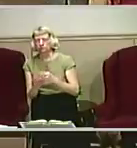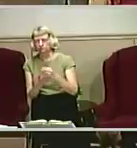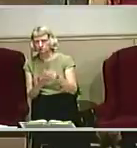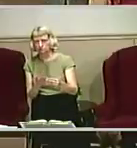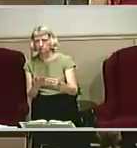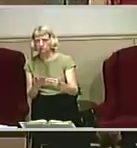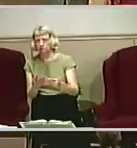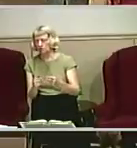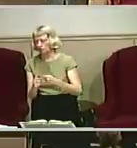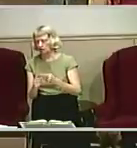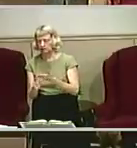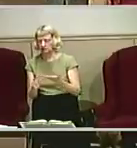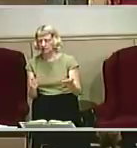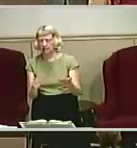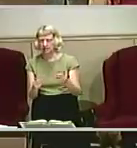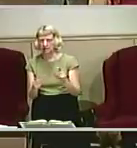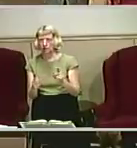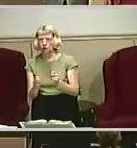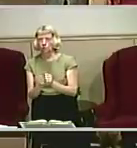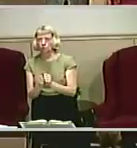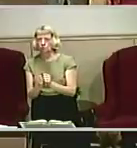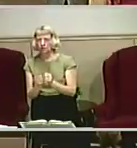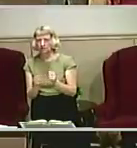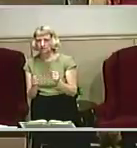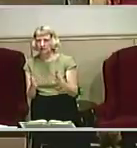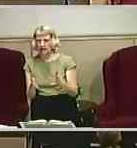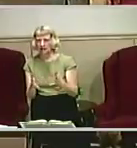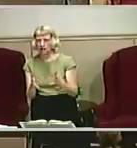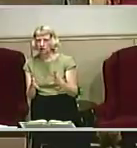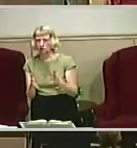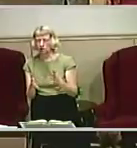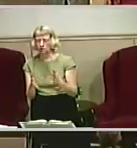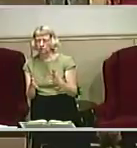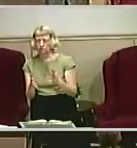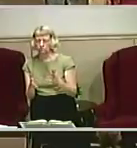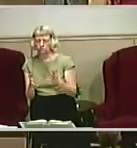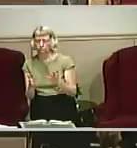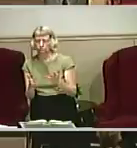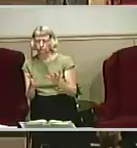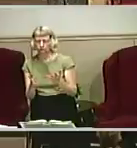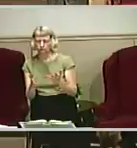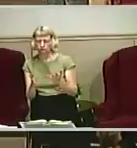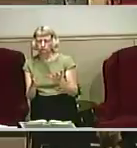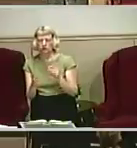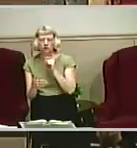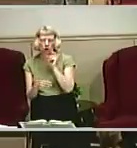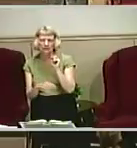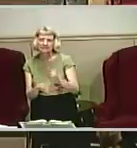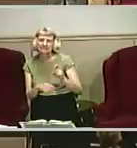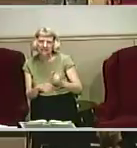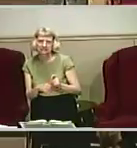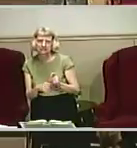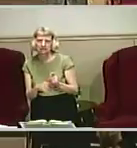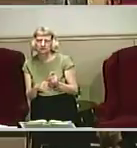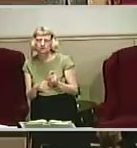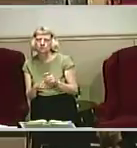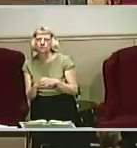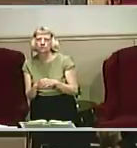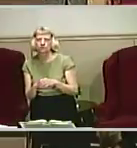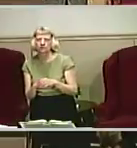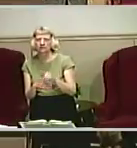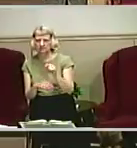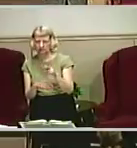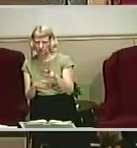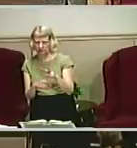What's the first thing we can give up without, you know, and still live? Not a necessity, right? Well, it was the